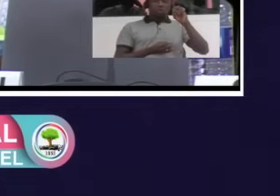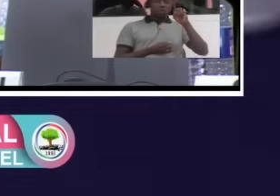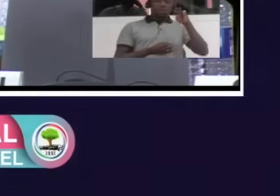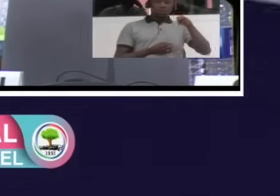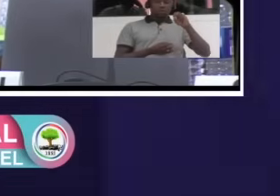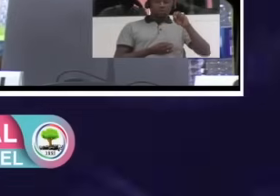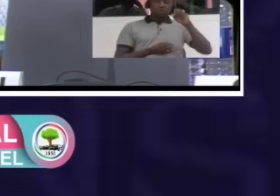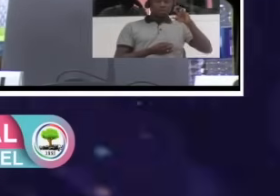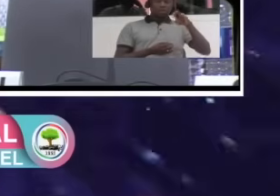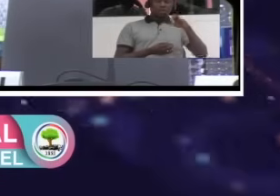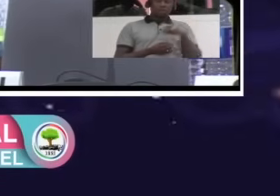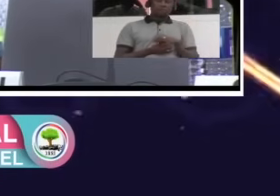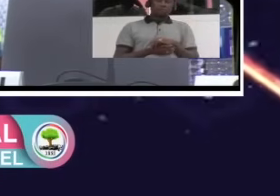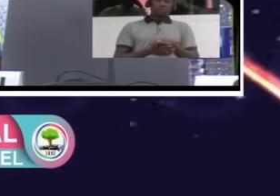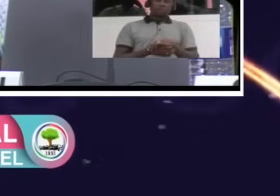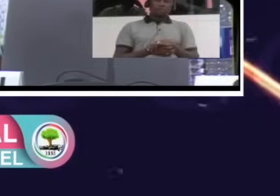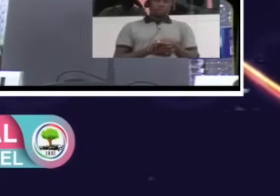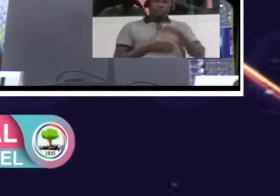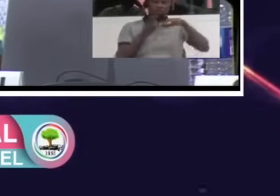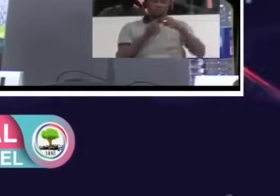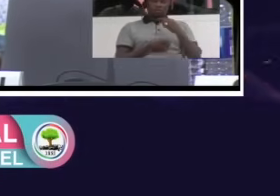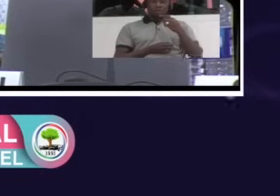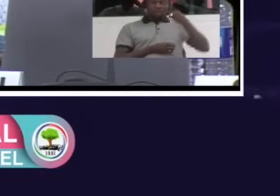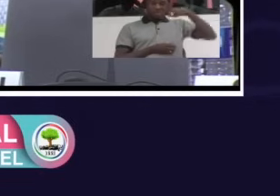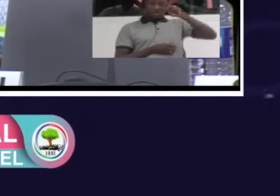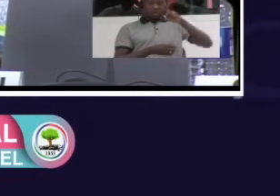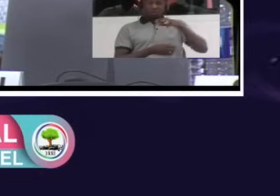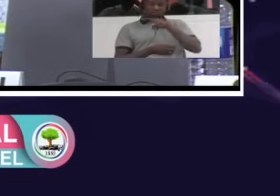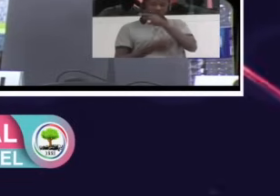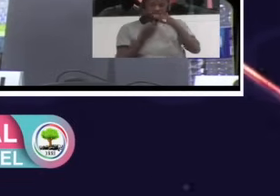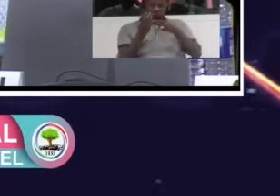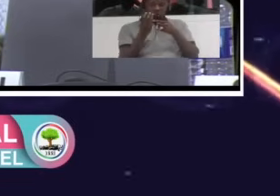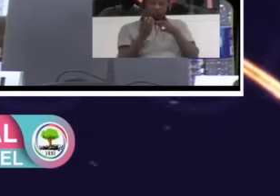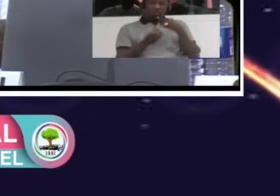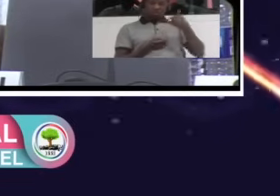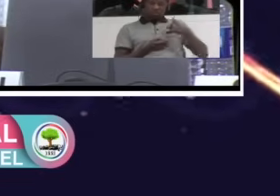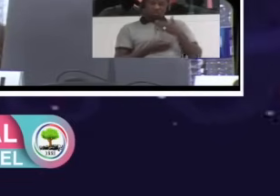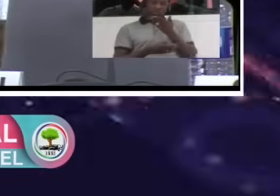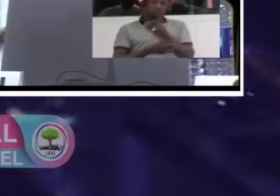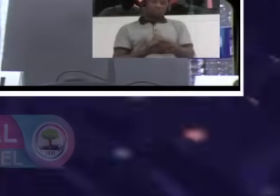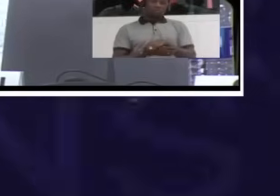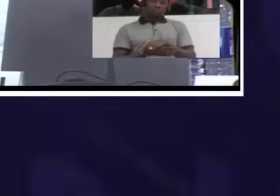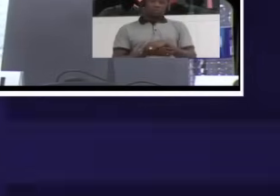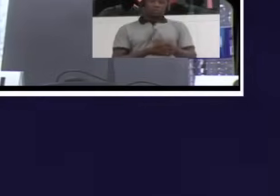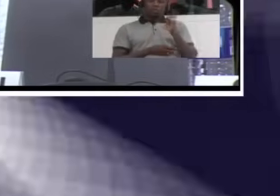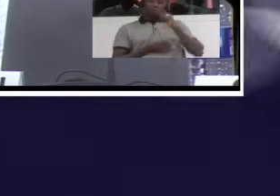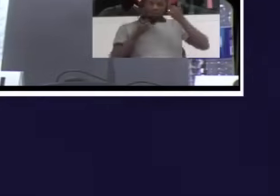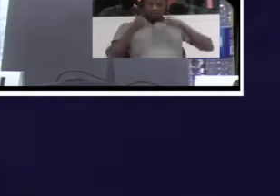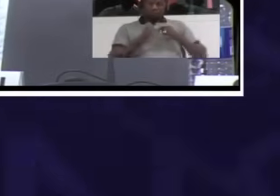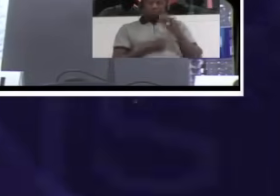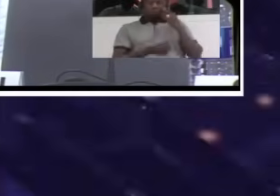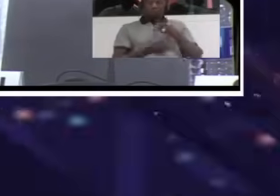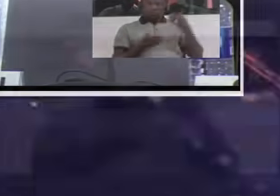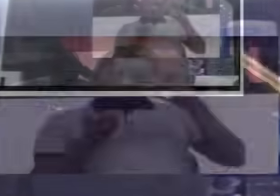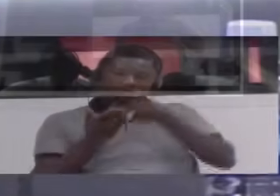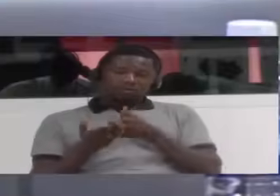driver. About 11 of you? Yes. And then what happened when you arrived? When we